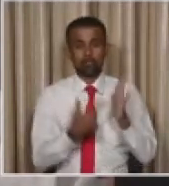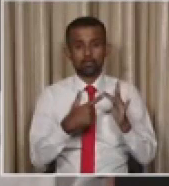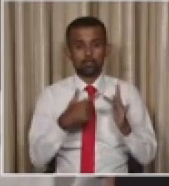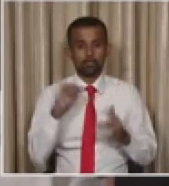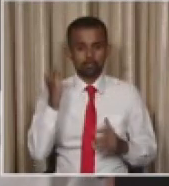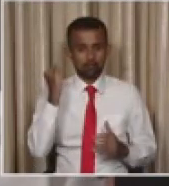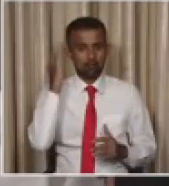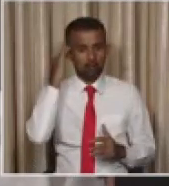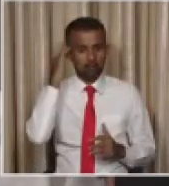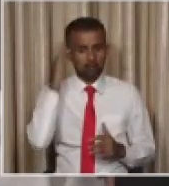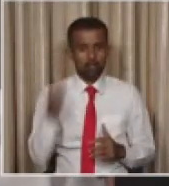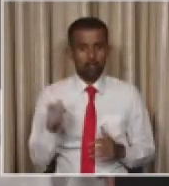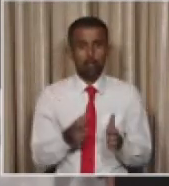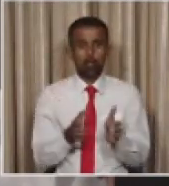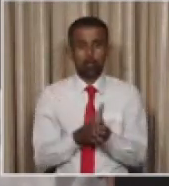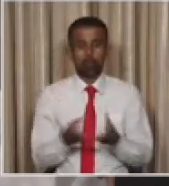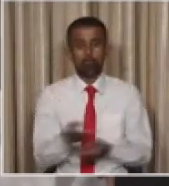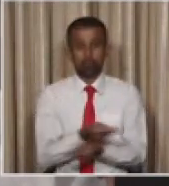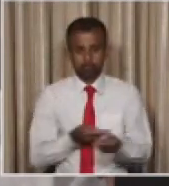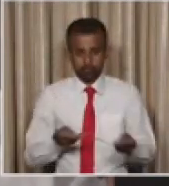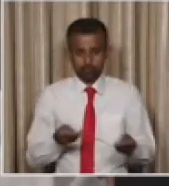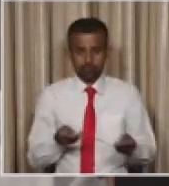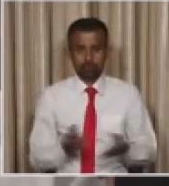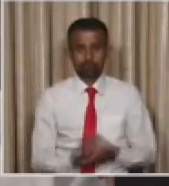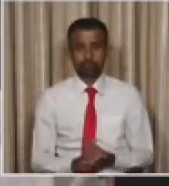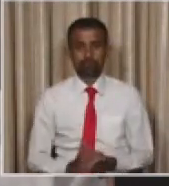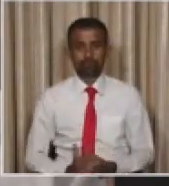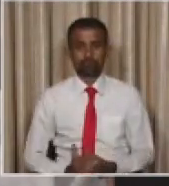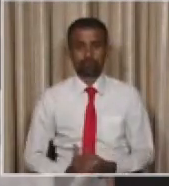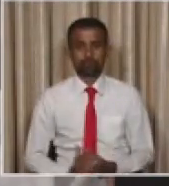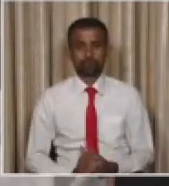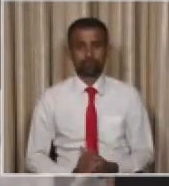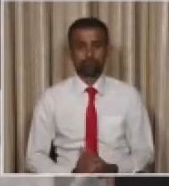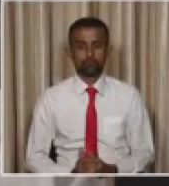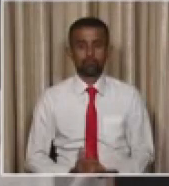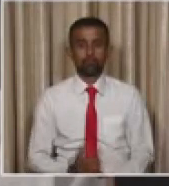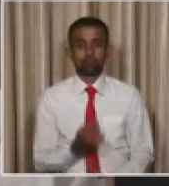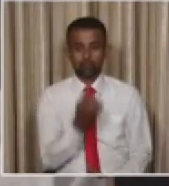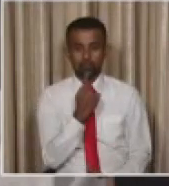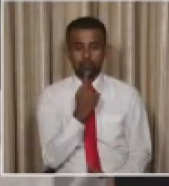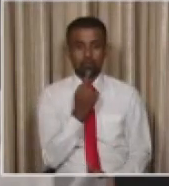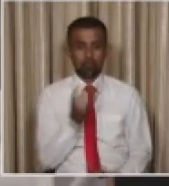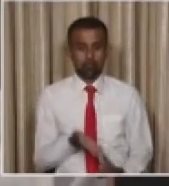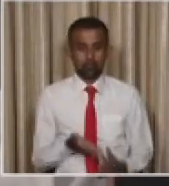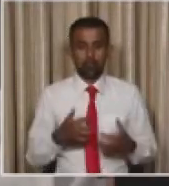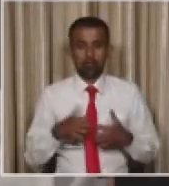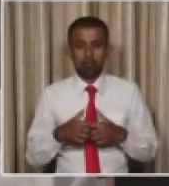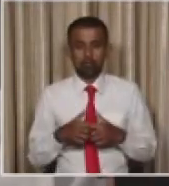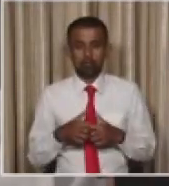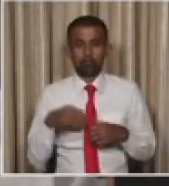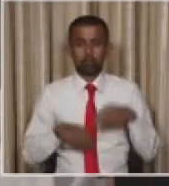of the cabinet of ministers and parliament it's a political matter the supreme court cannot in any way